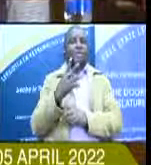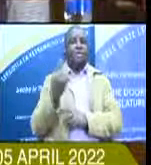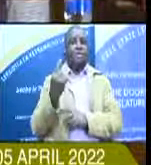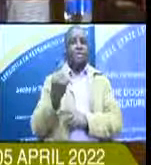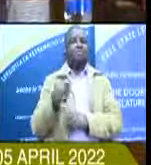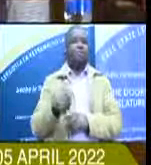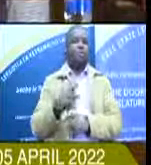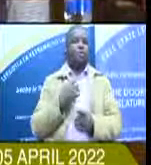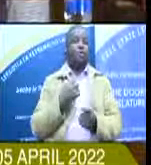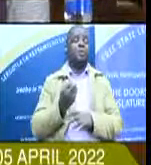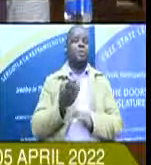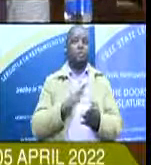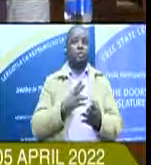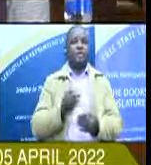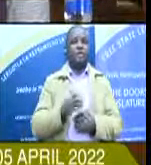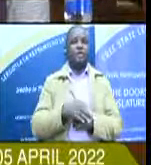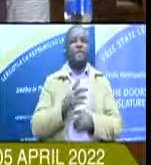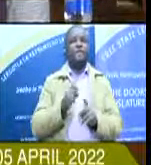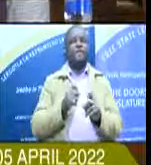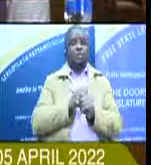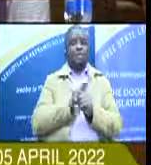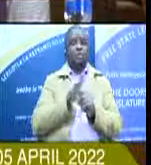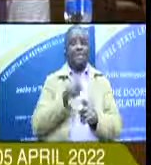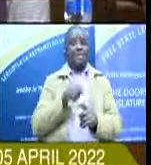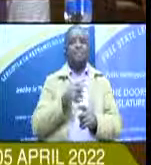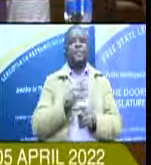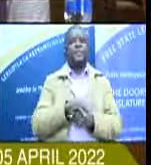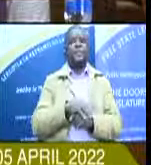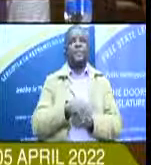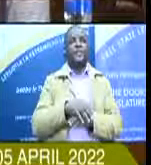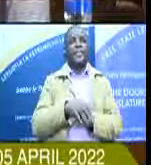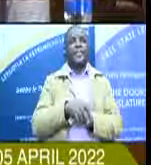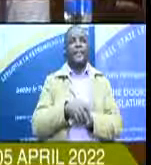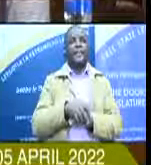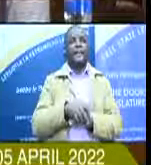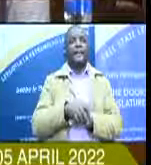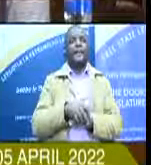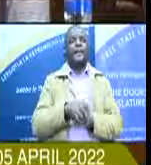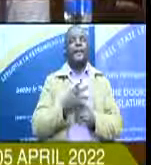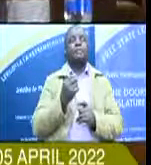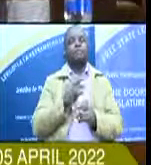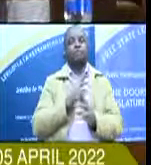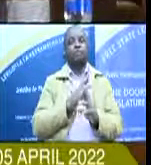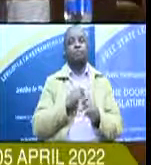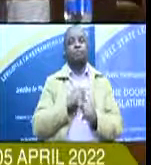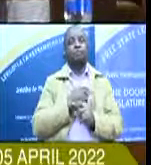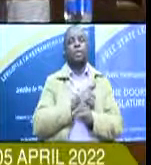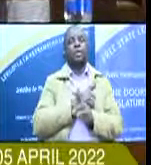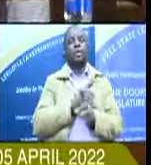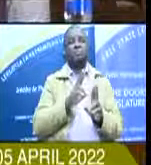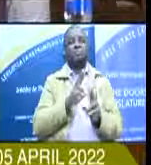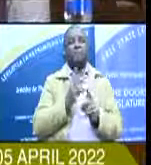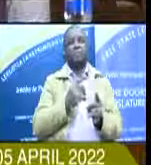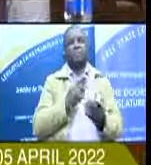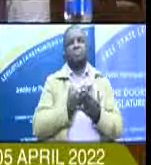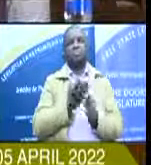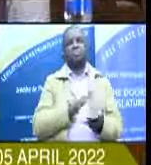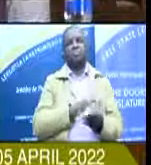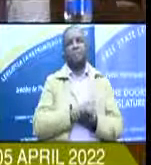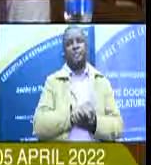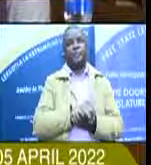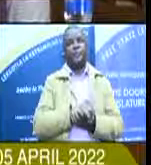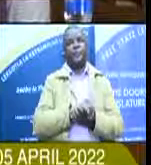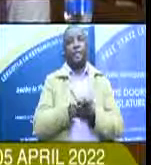151 sadly passed away due to COVID-19 related complications. May their souls rest in peace. There was